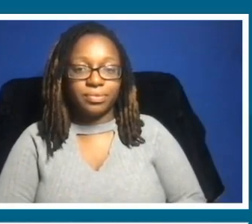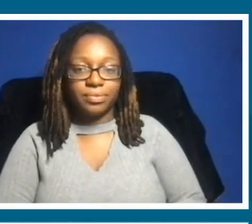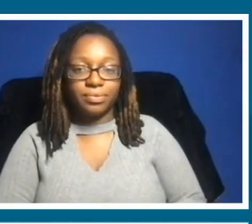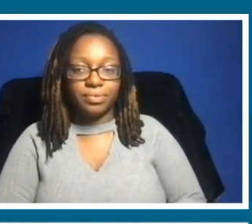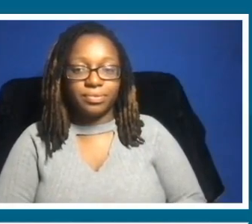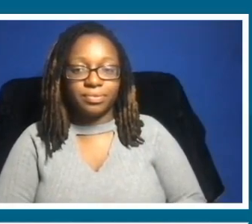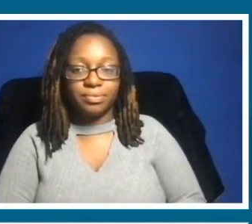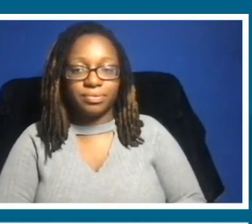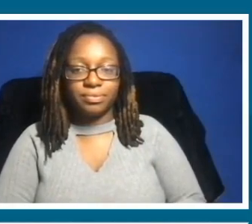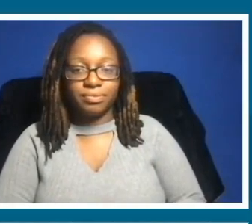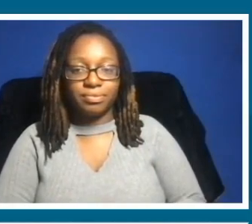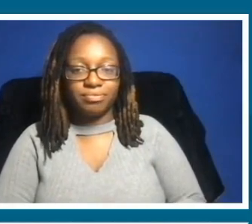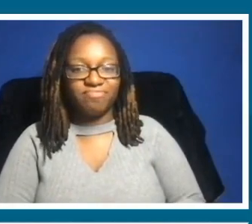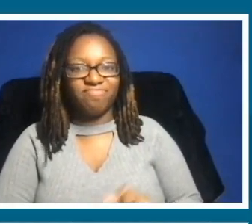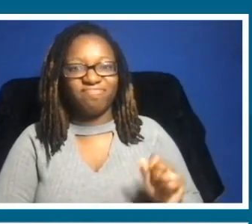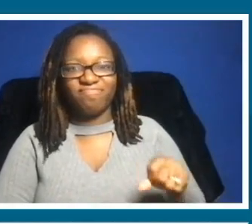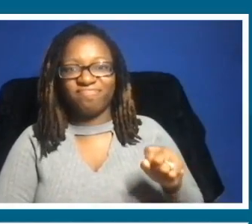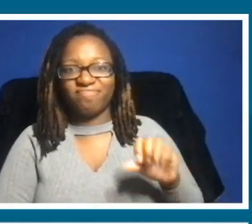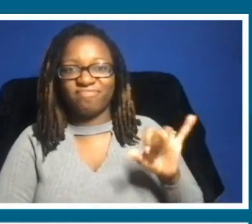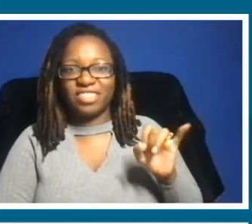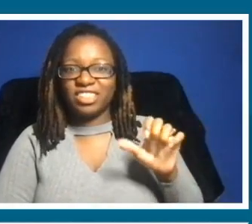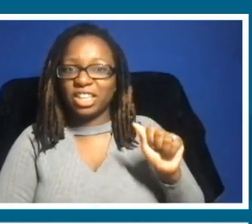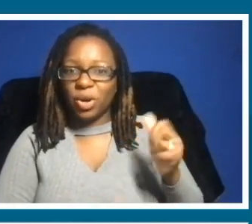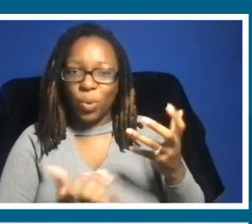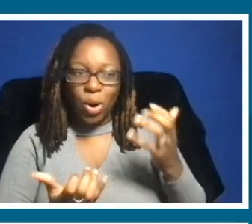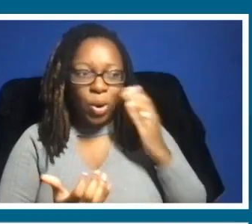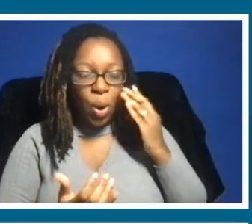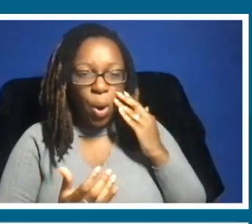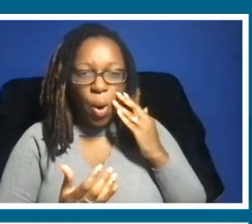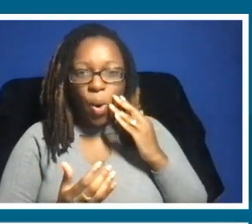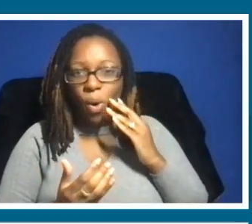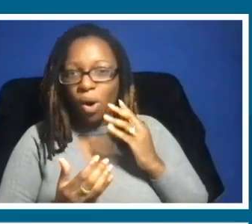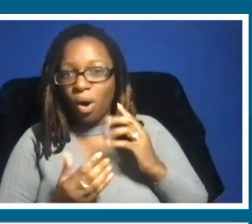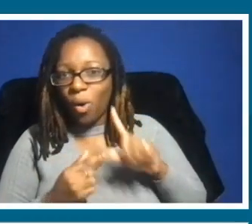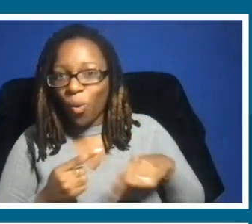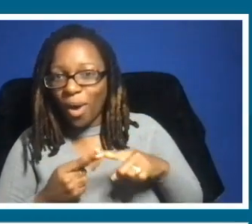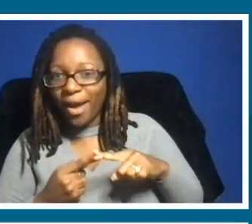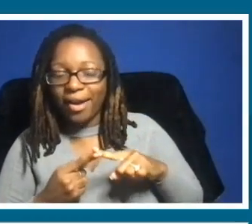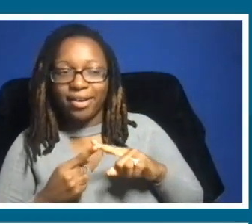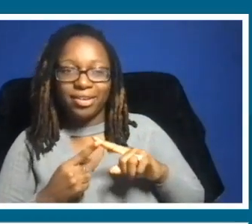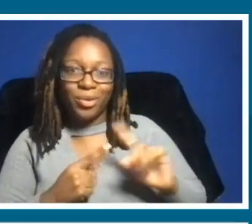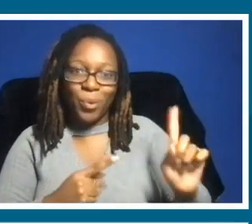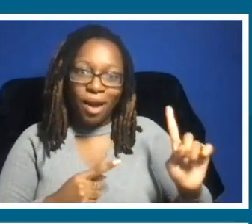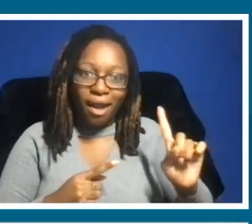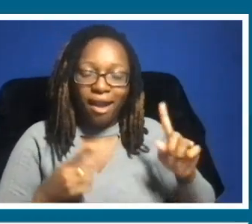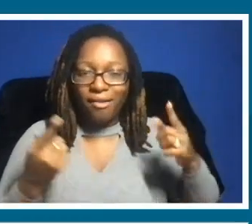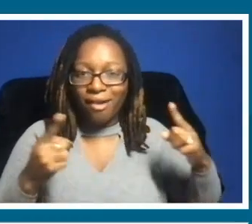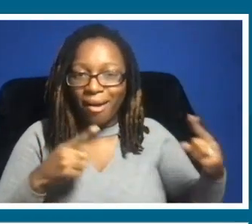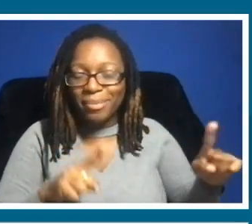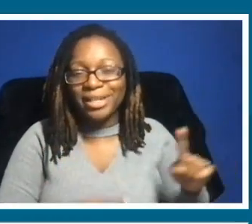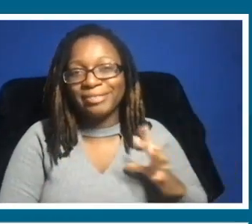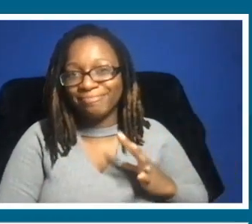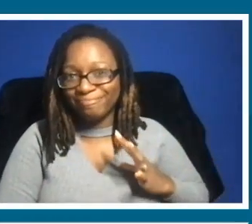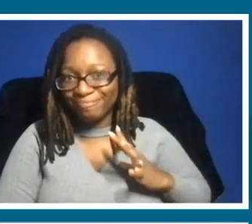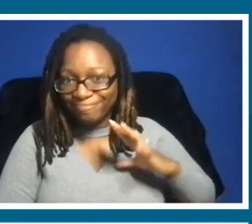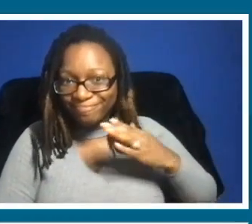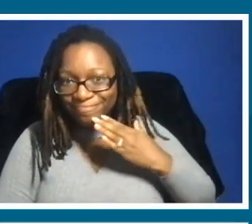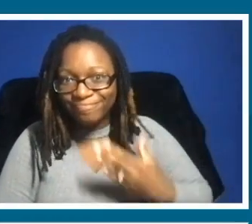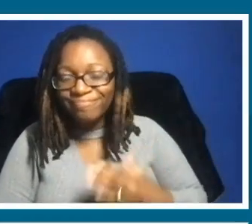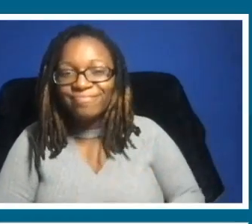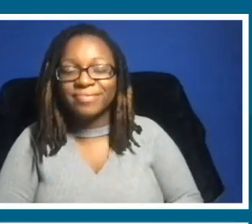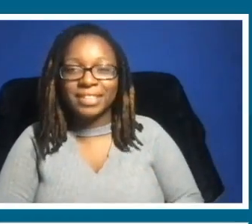Yeah, this is great. Jessica wants to know when and where this is taking place. Good.